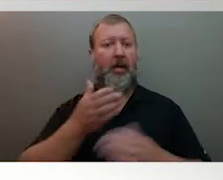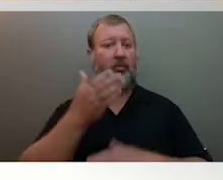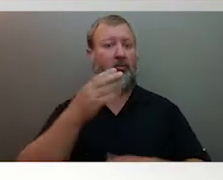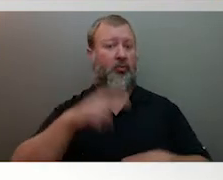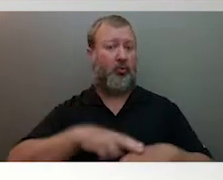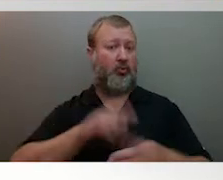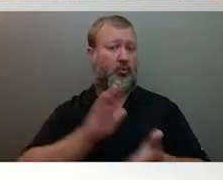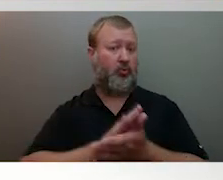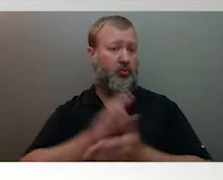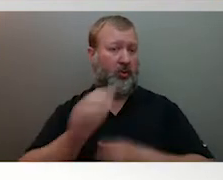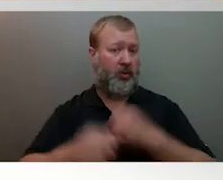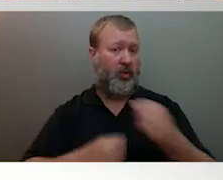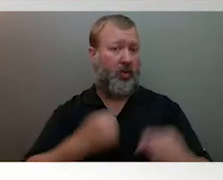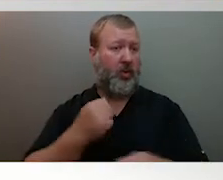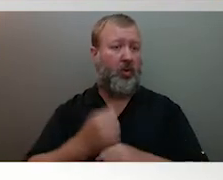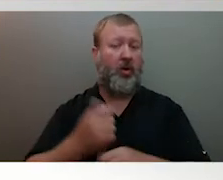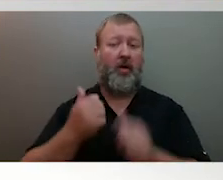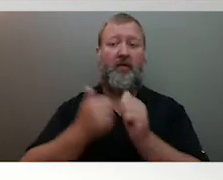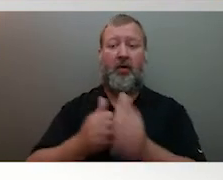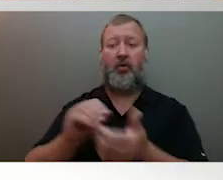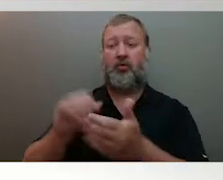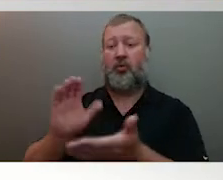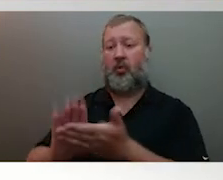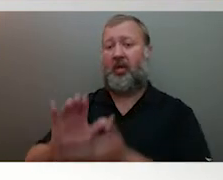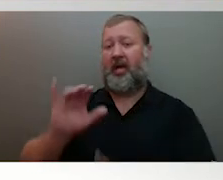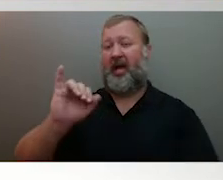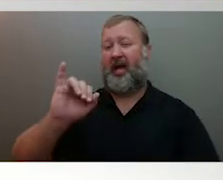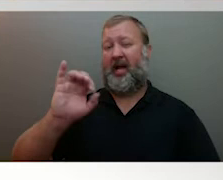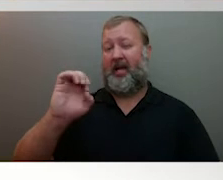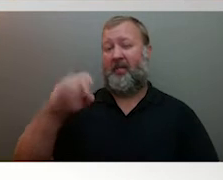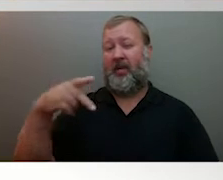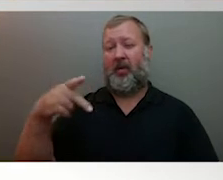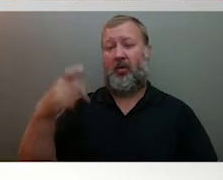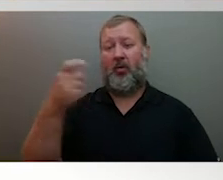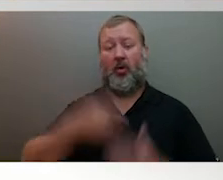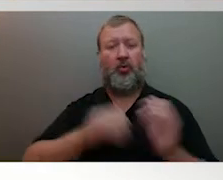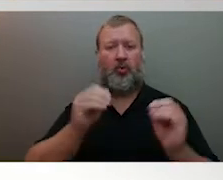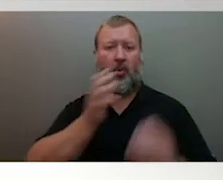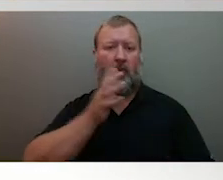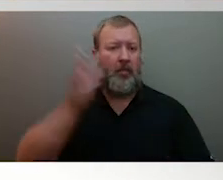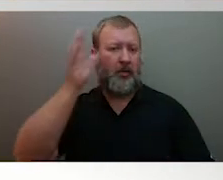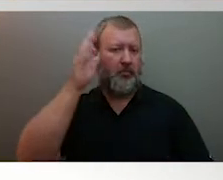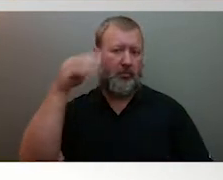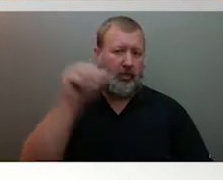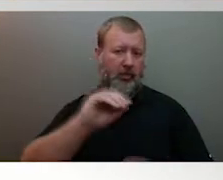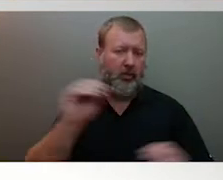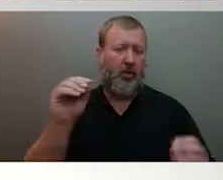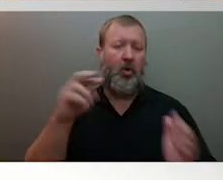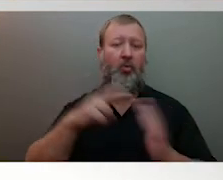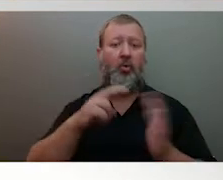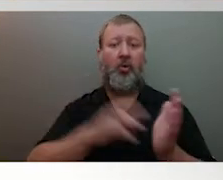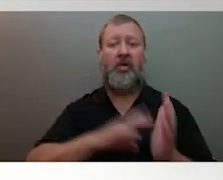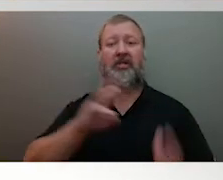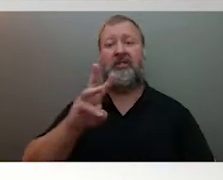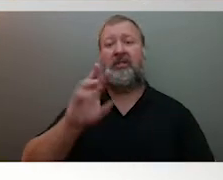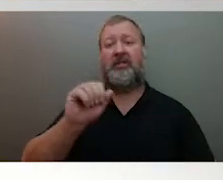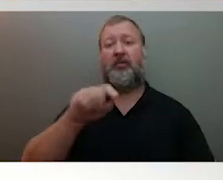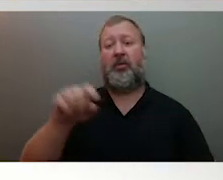year in accordance with the student's IEP and at no cost to the parent. This is Rule